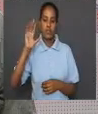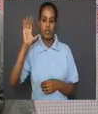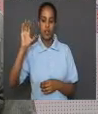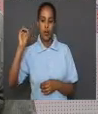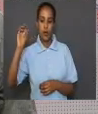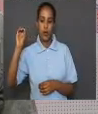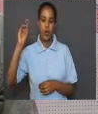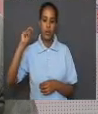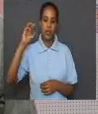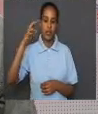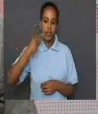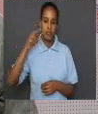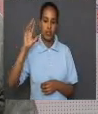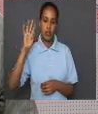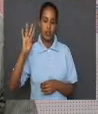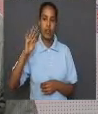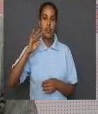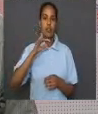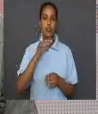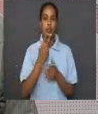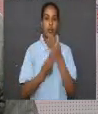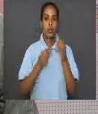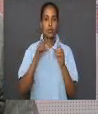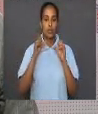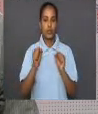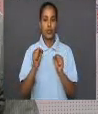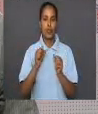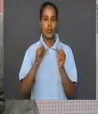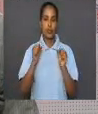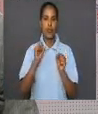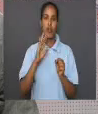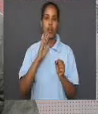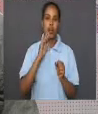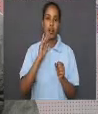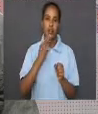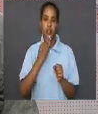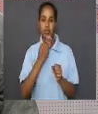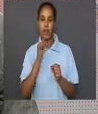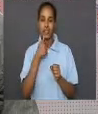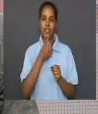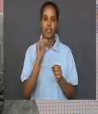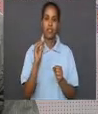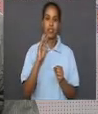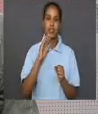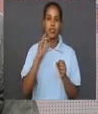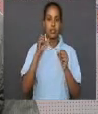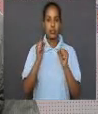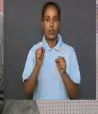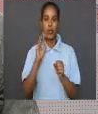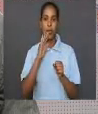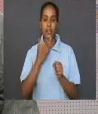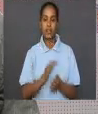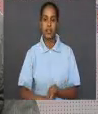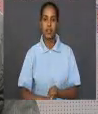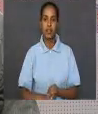acetate contain both a strong acid, which is the cation of the weak base,